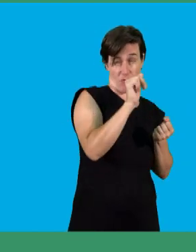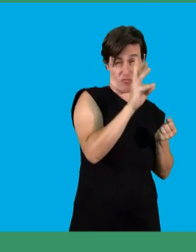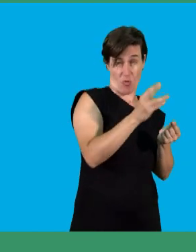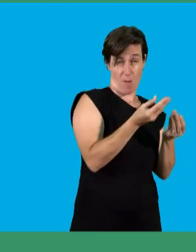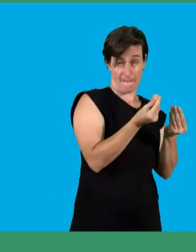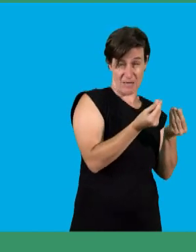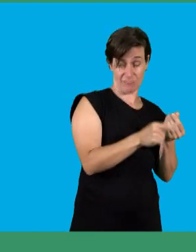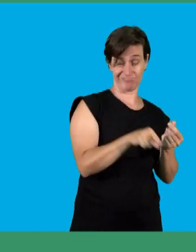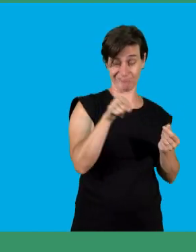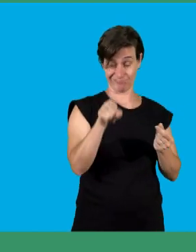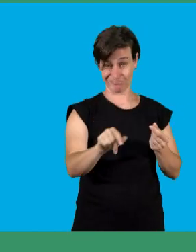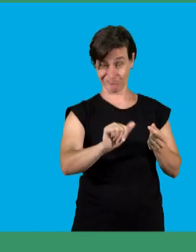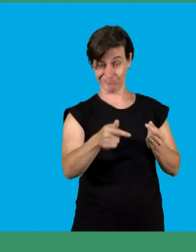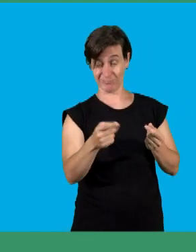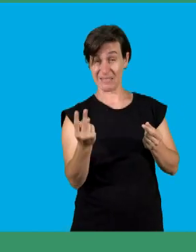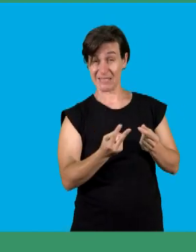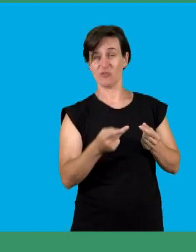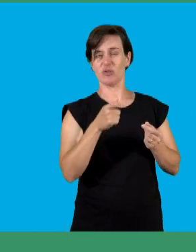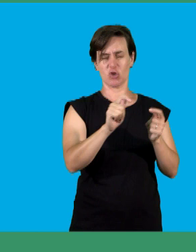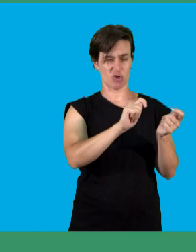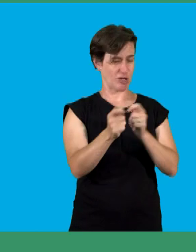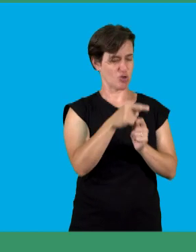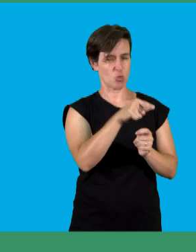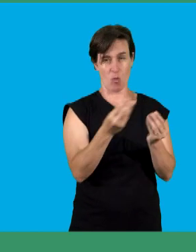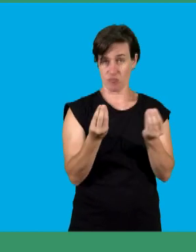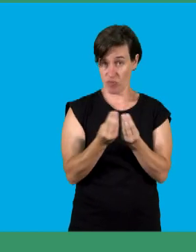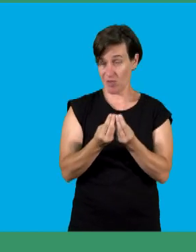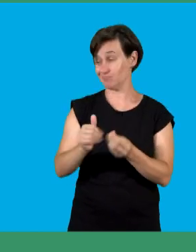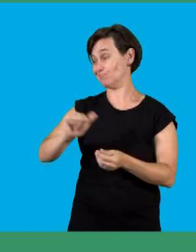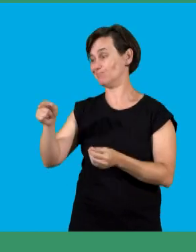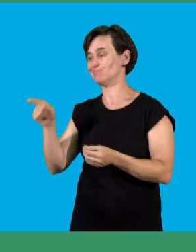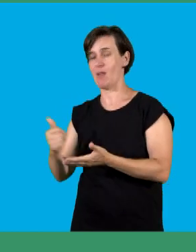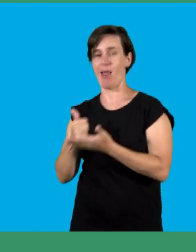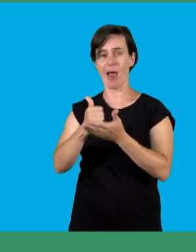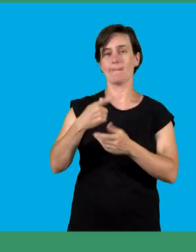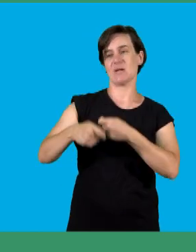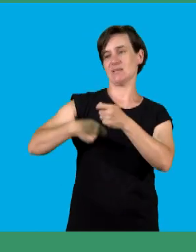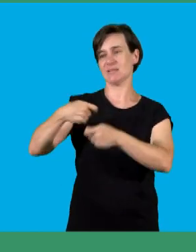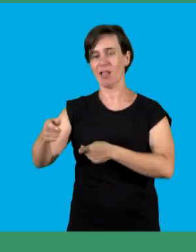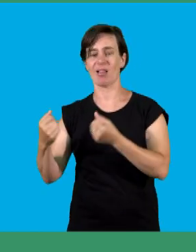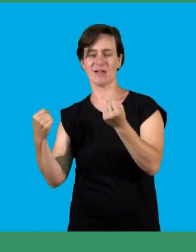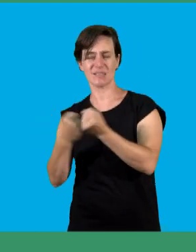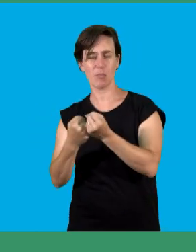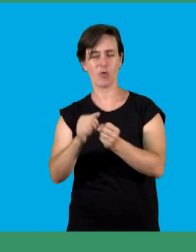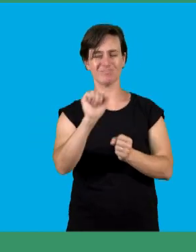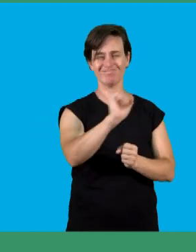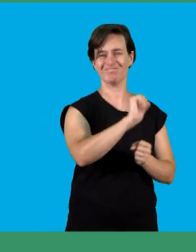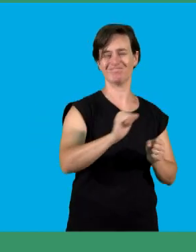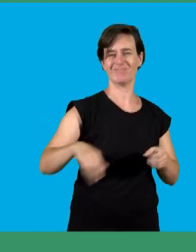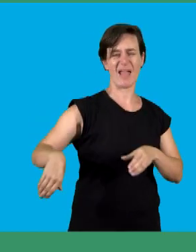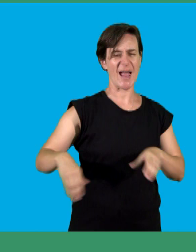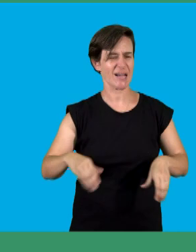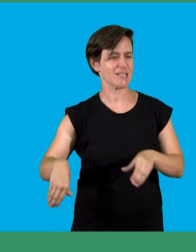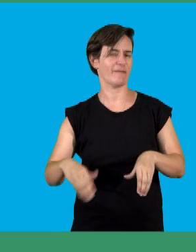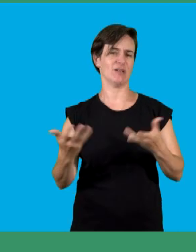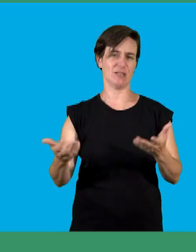the secondary sector transforms the raw materials into products, and the tertiary sector sells products and supports the activities